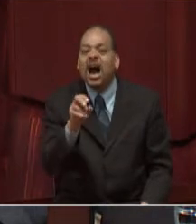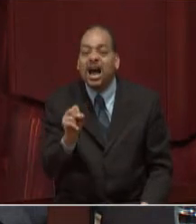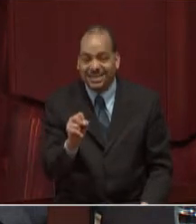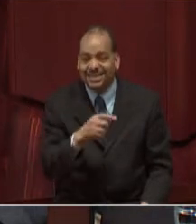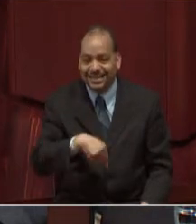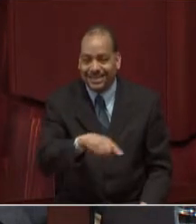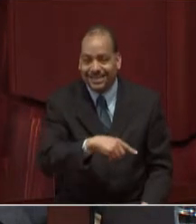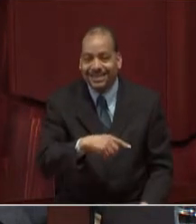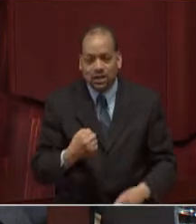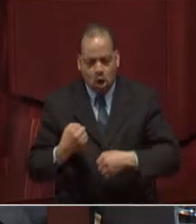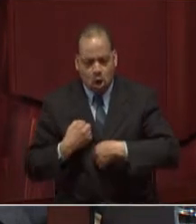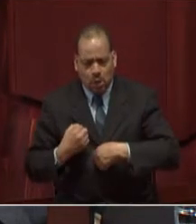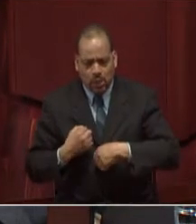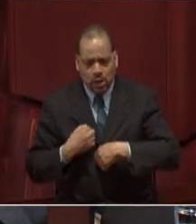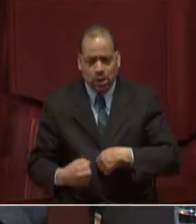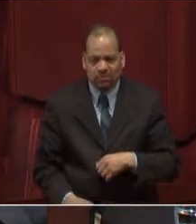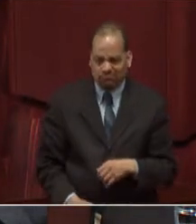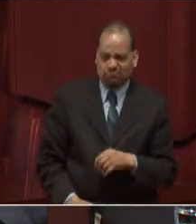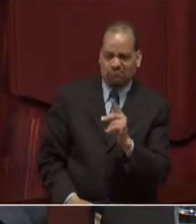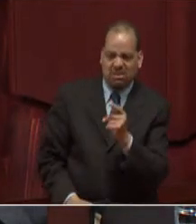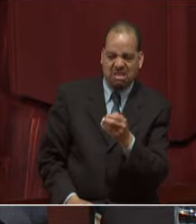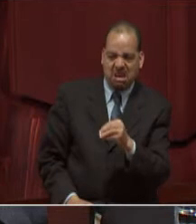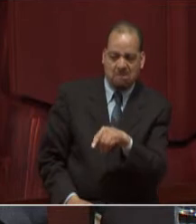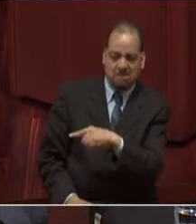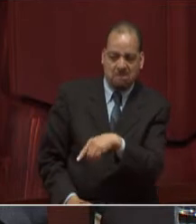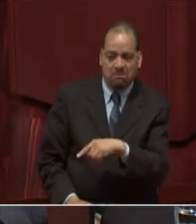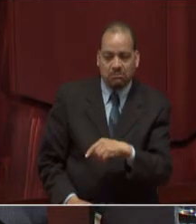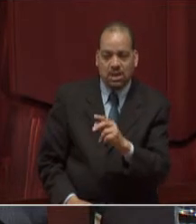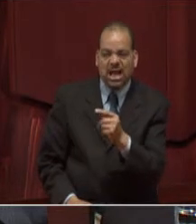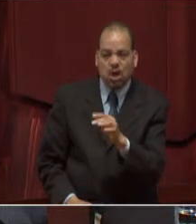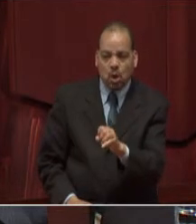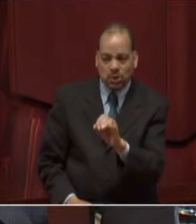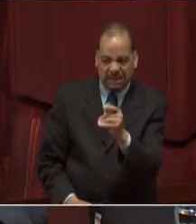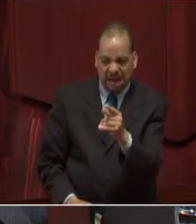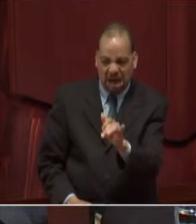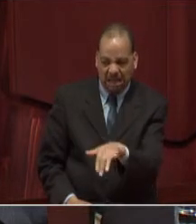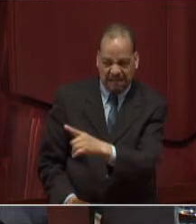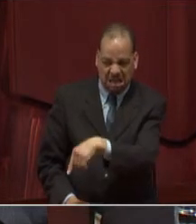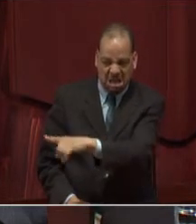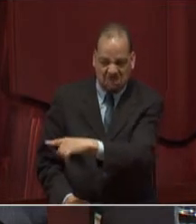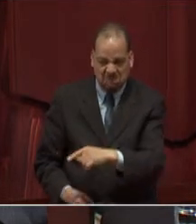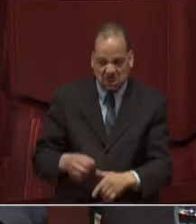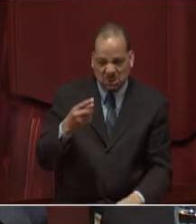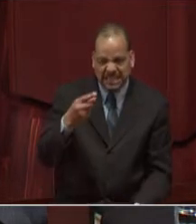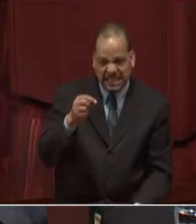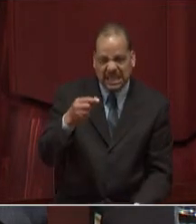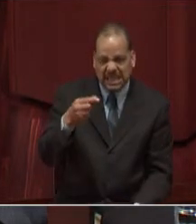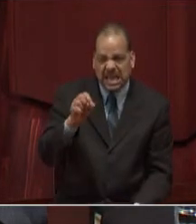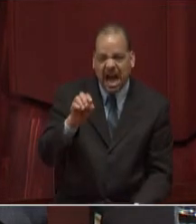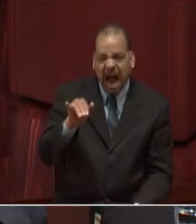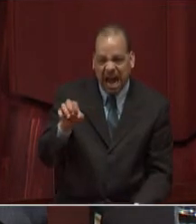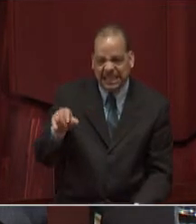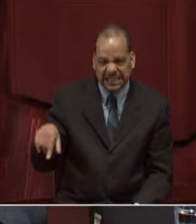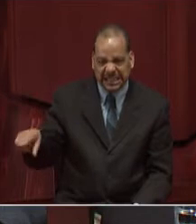them and those guys. And it just drove Truman up the wall. Truman called the Navy Department a